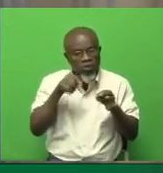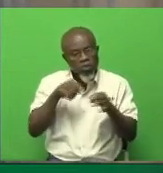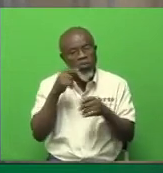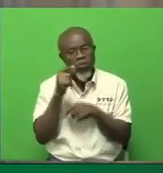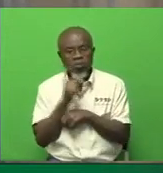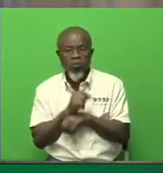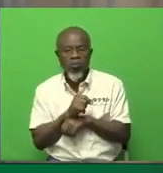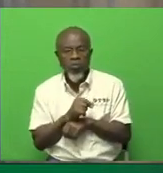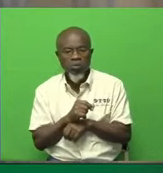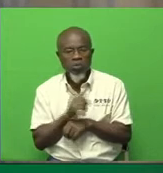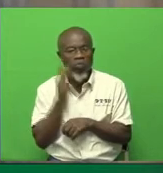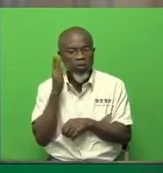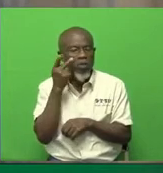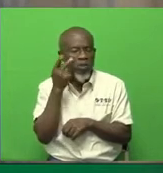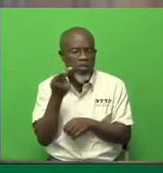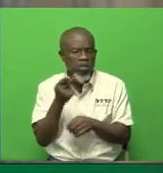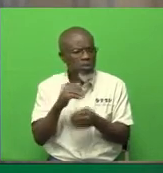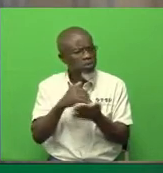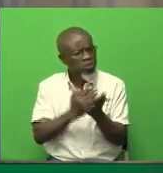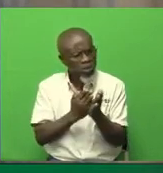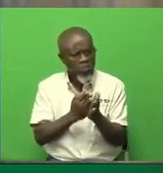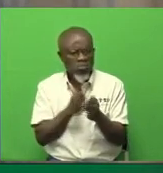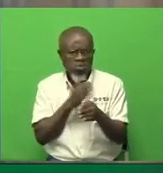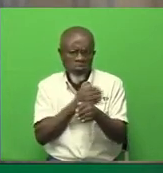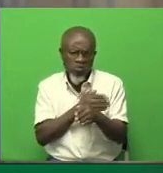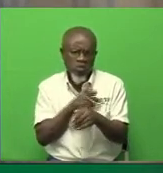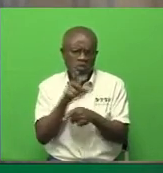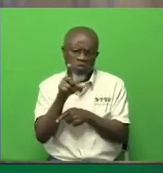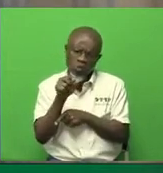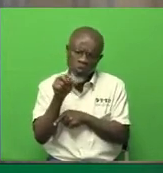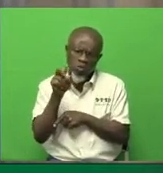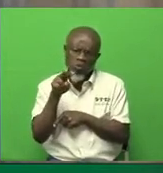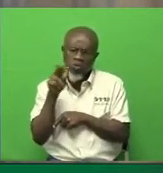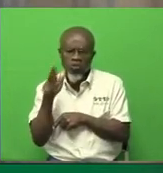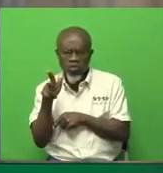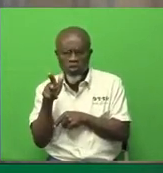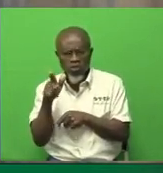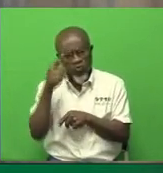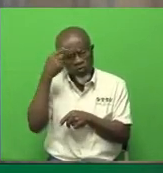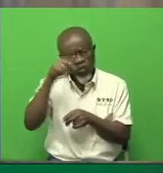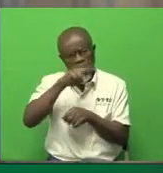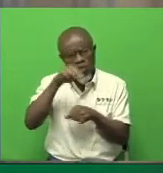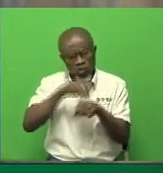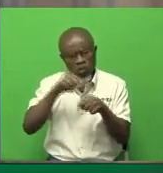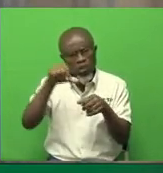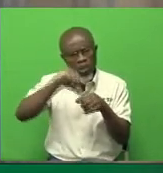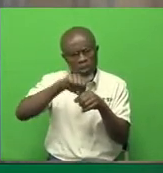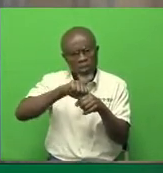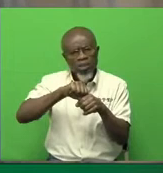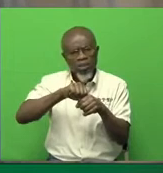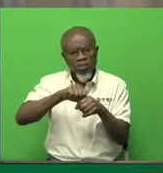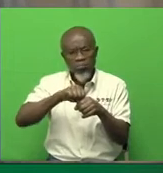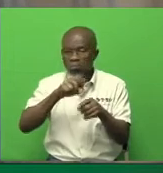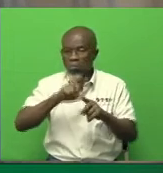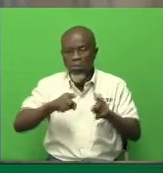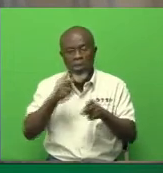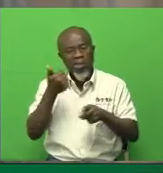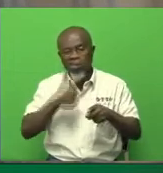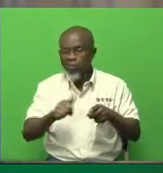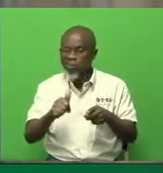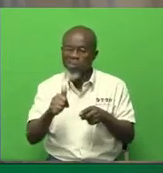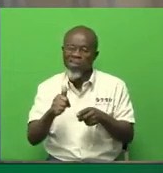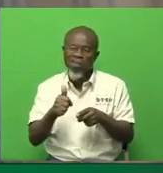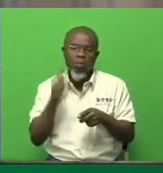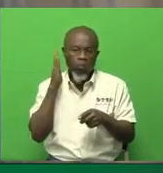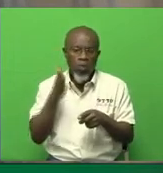in 2023 but anything is an improvement after you fall into a whole deep hole in 21 and 22.